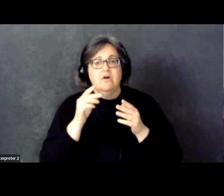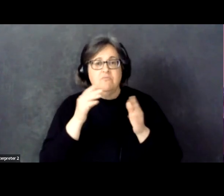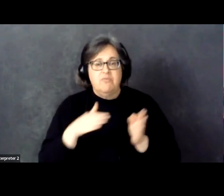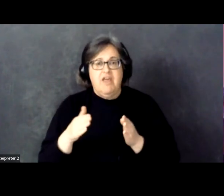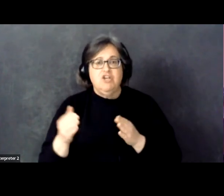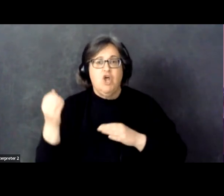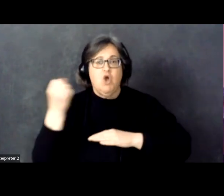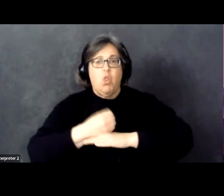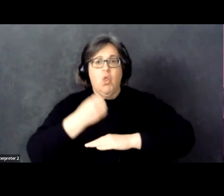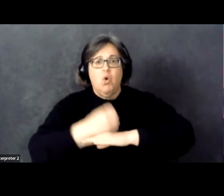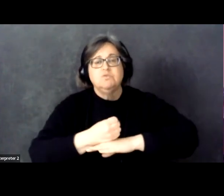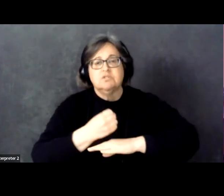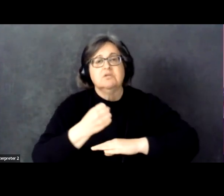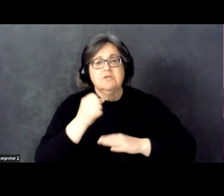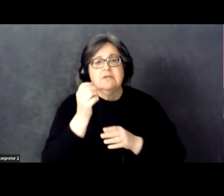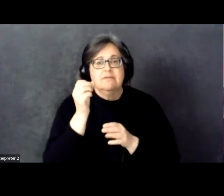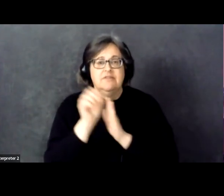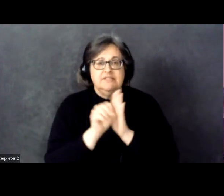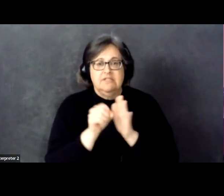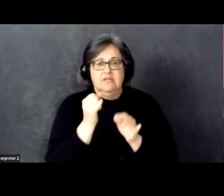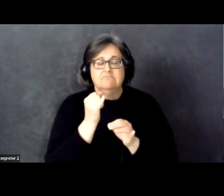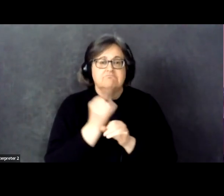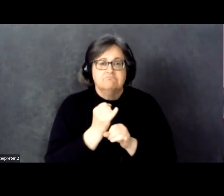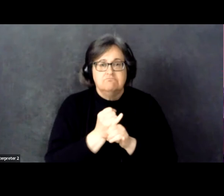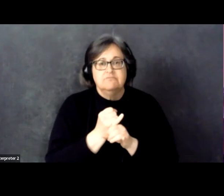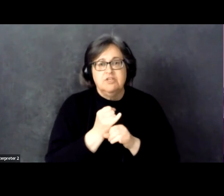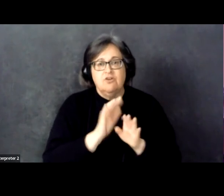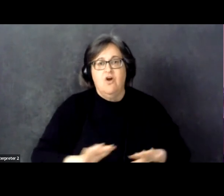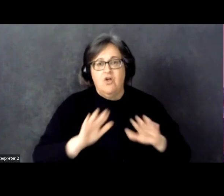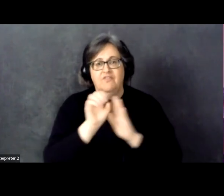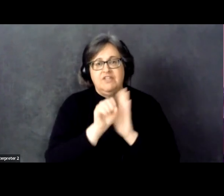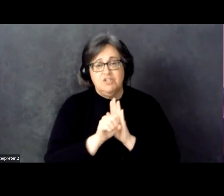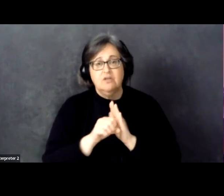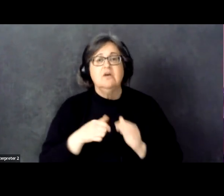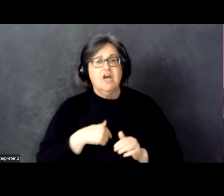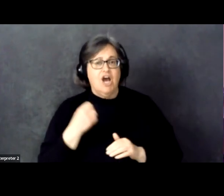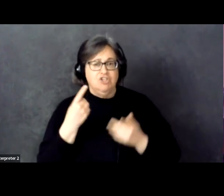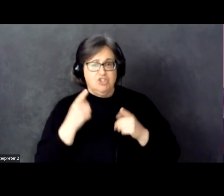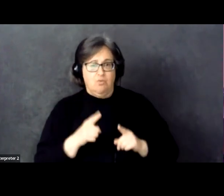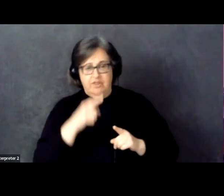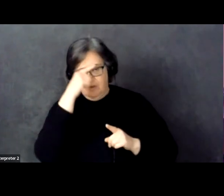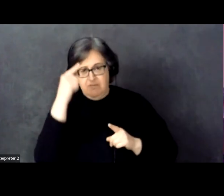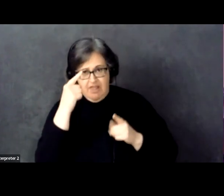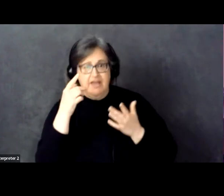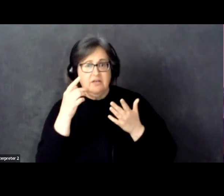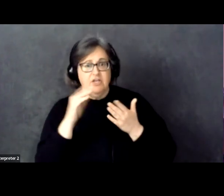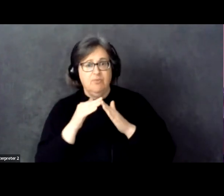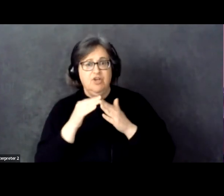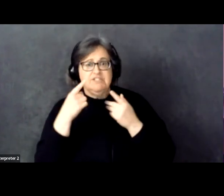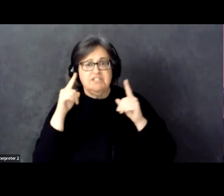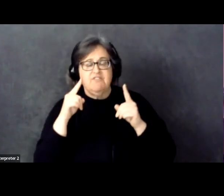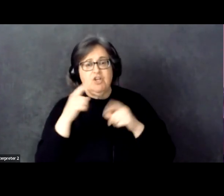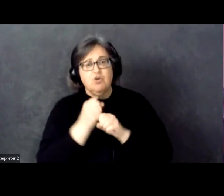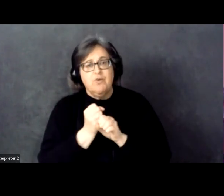strength in numbers. I volunteered since I was in high school, and I understood that when the Black community is successful in creating change, it not